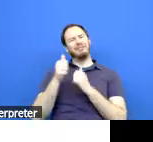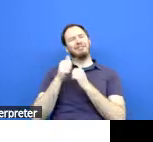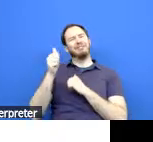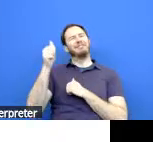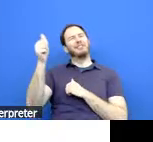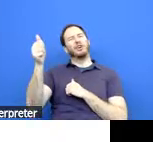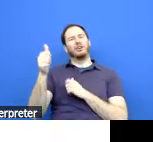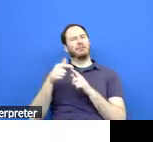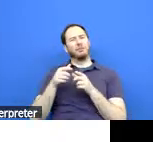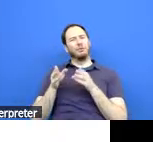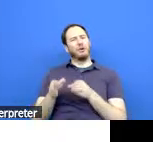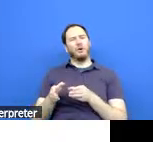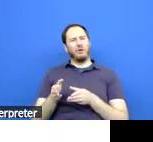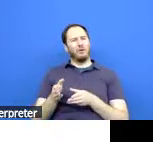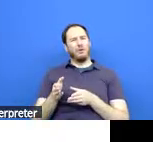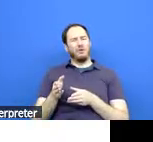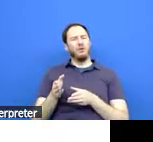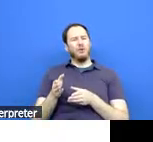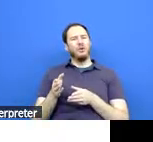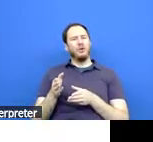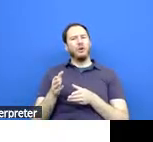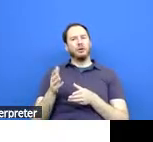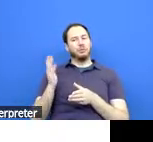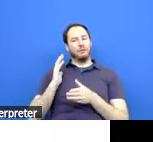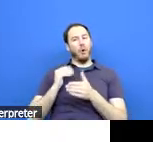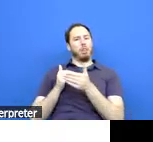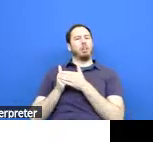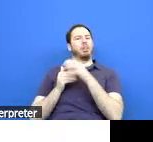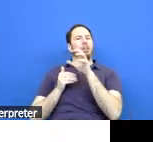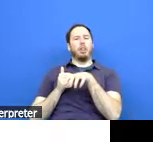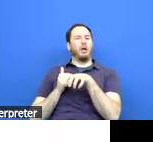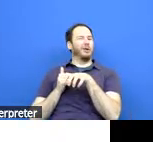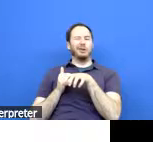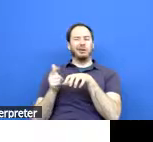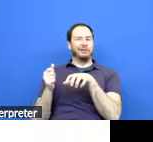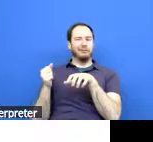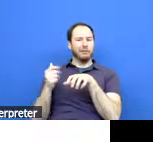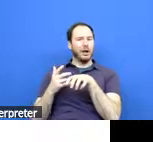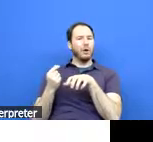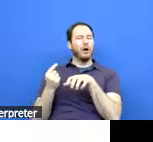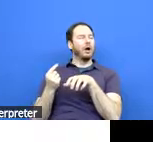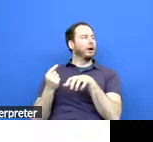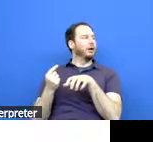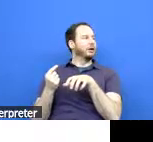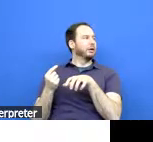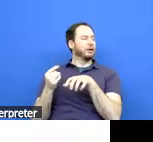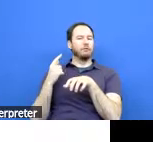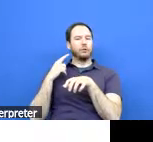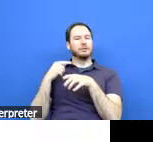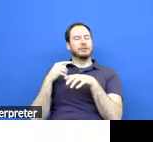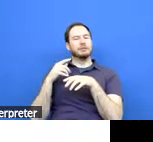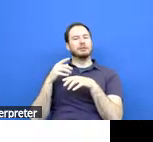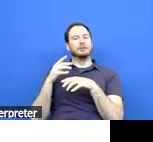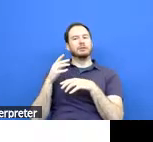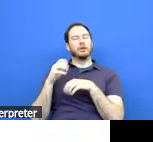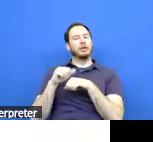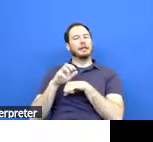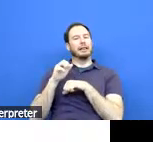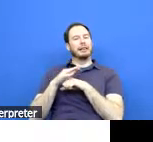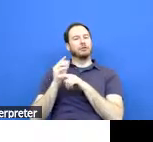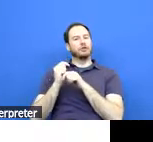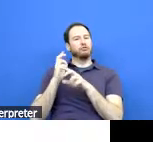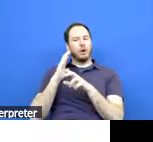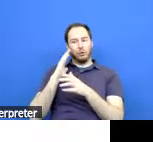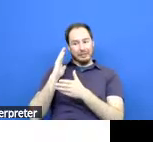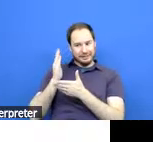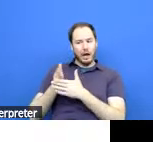Erie Station. It was in closer proximity, and there was a fear that some people, like delivery trucks, would stop on Erie Station and